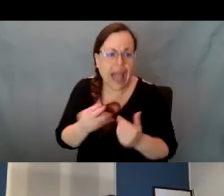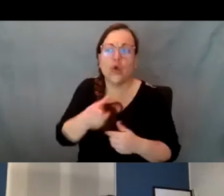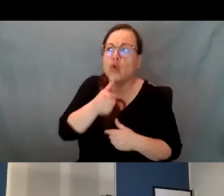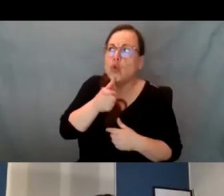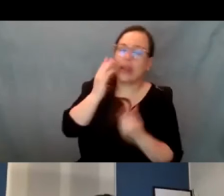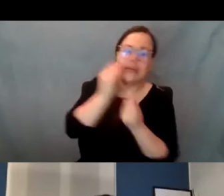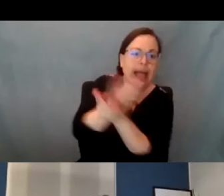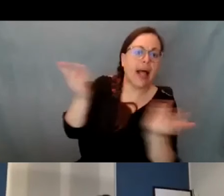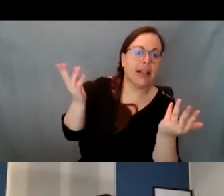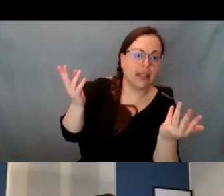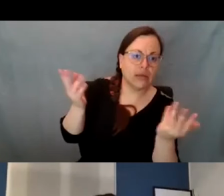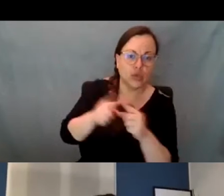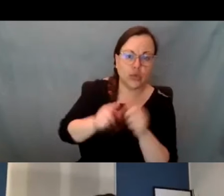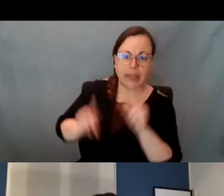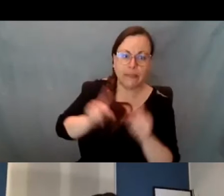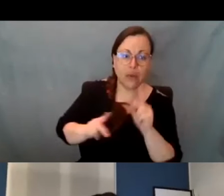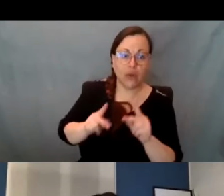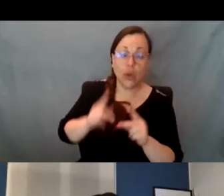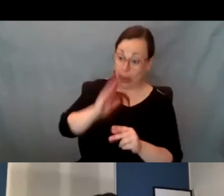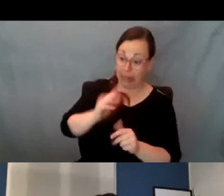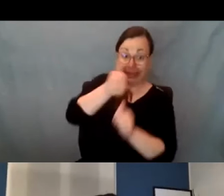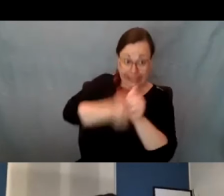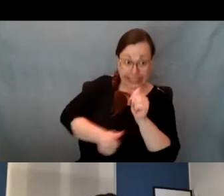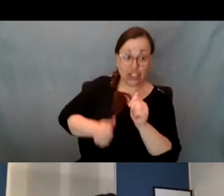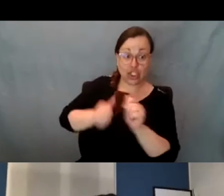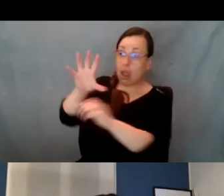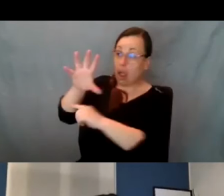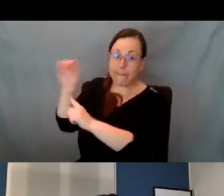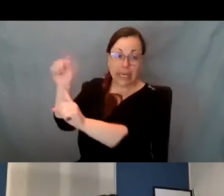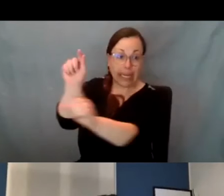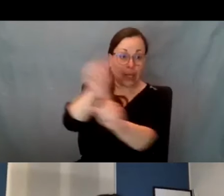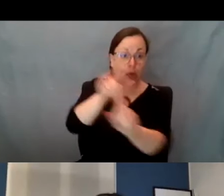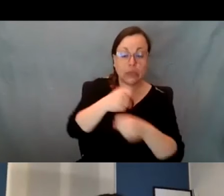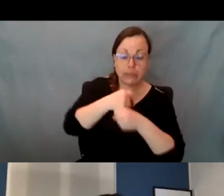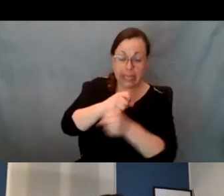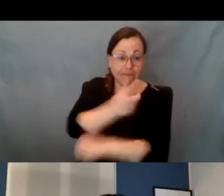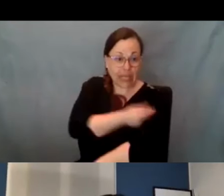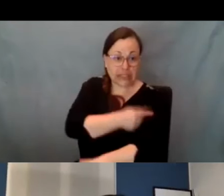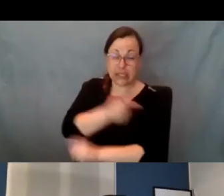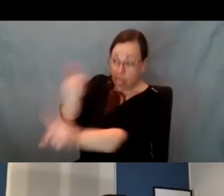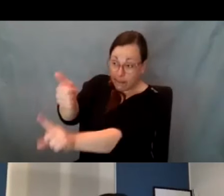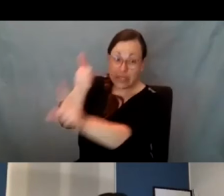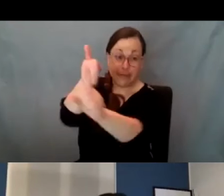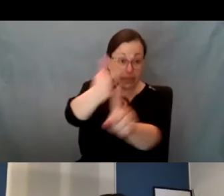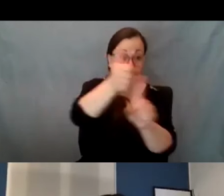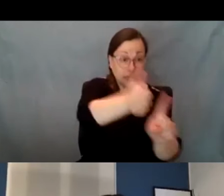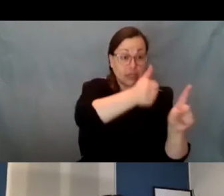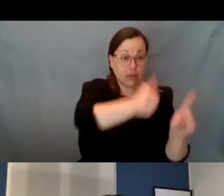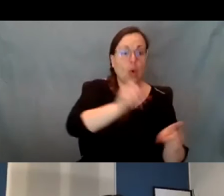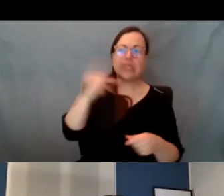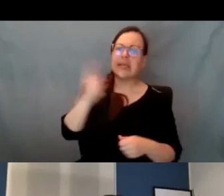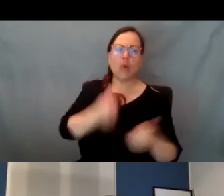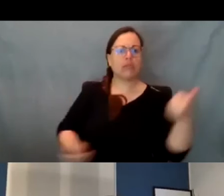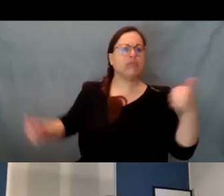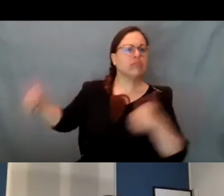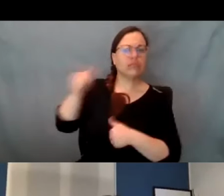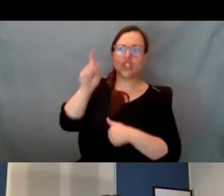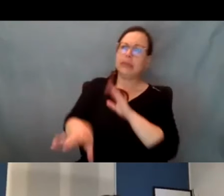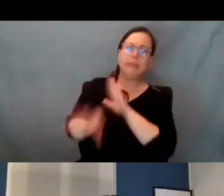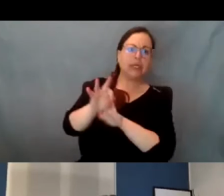Is every vaccine developer doing it on their own? So what we are proposing is that WHO helps coordinate that, so that we